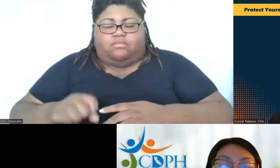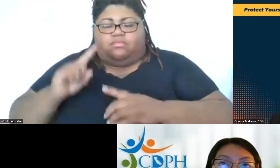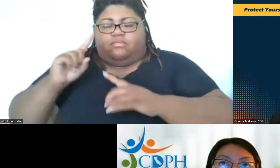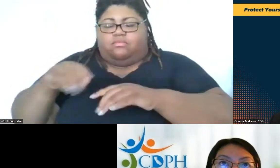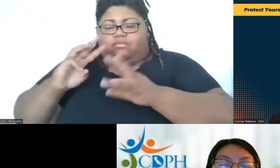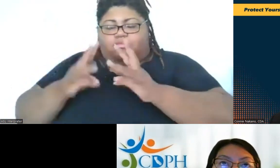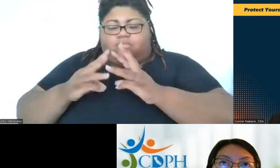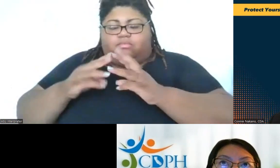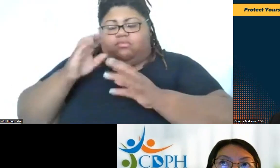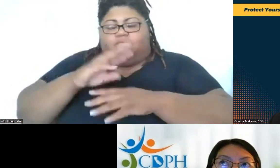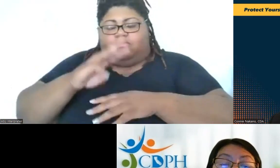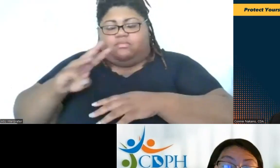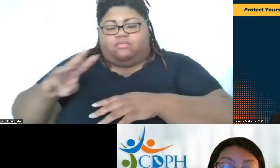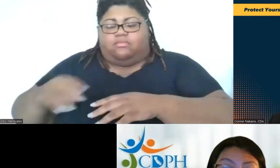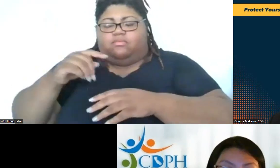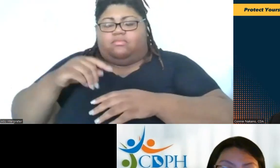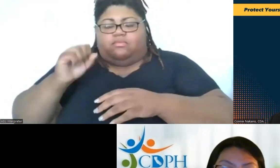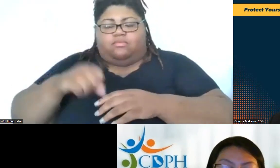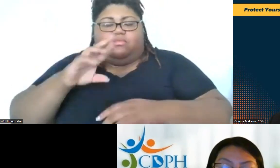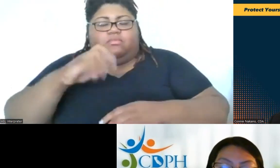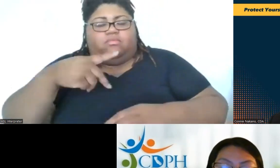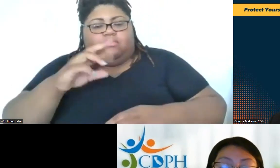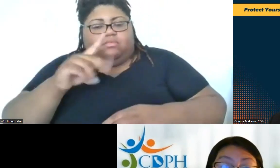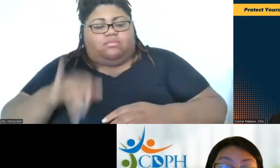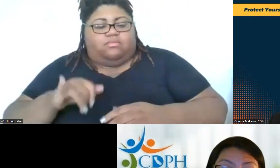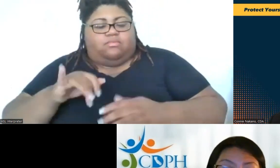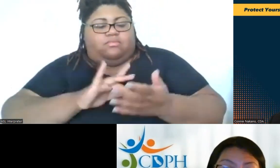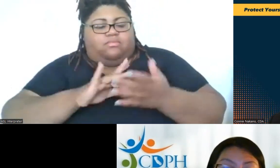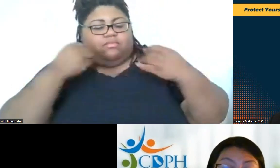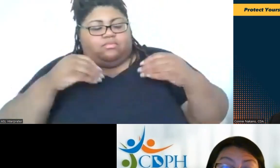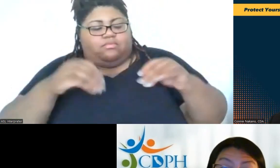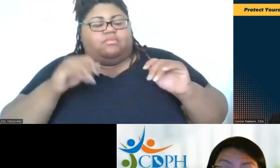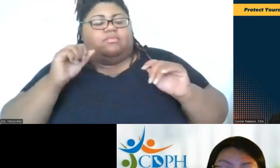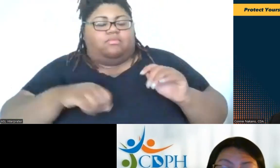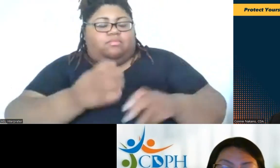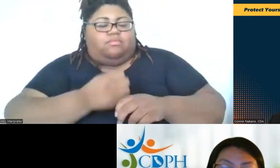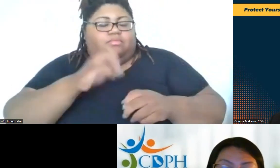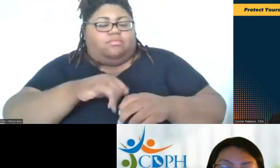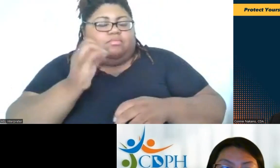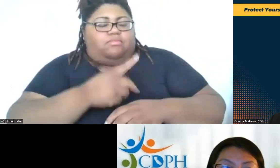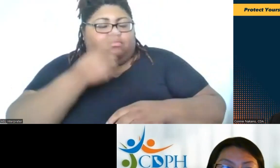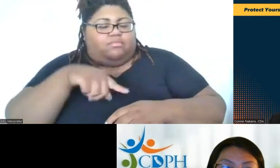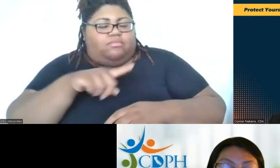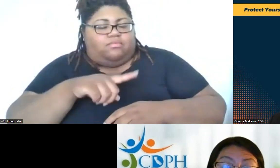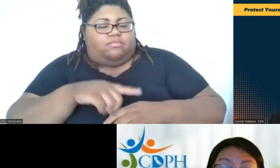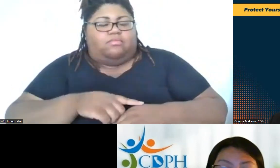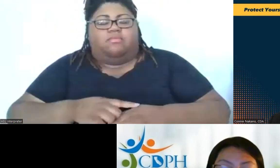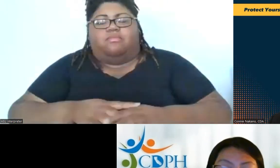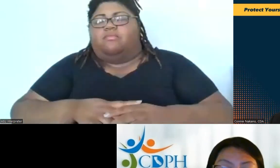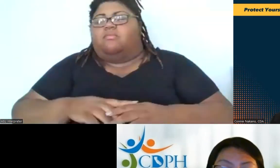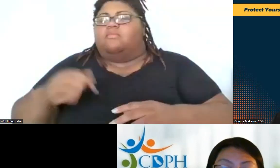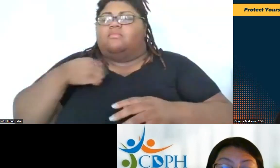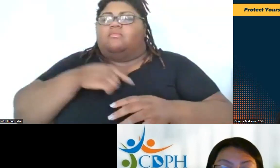up. So yeah, the pills are free now. We do anticipate sometime early this year that Pfizer,